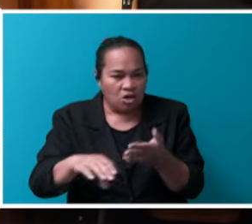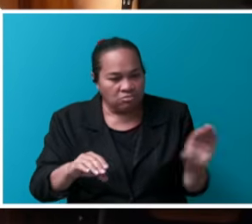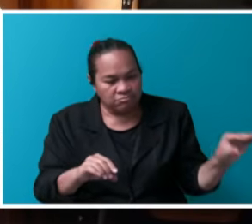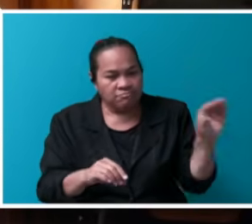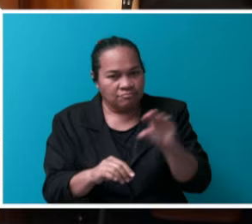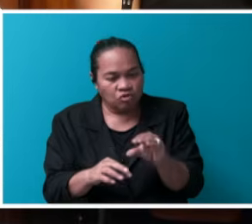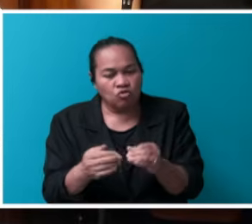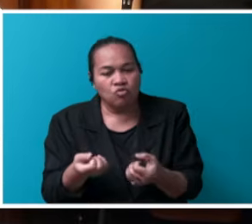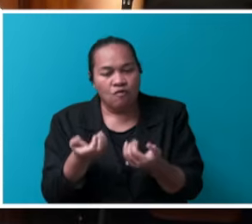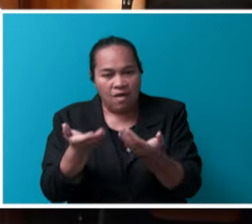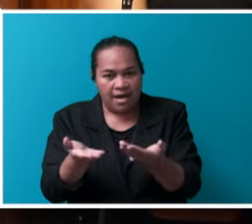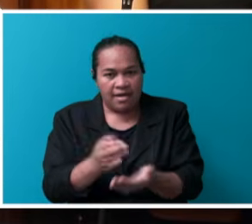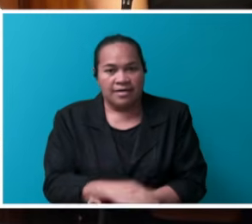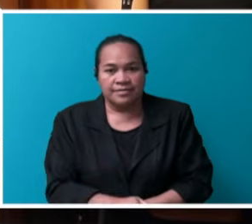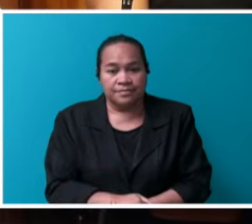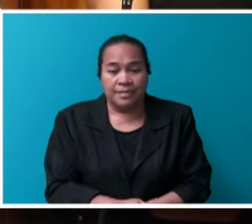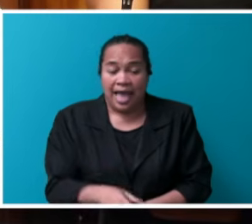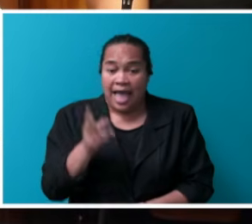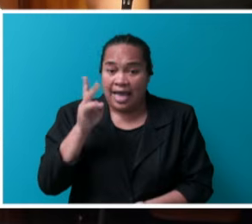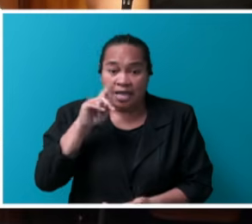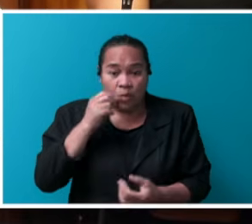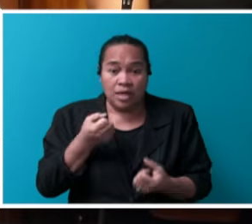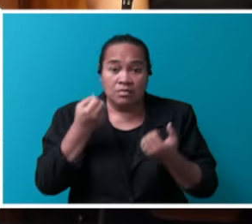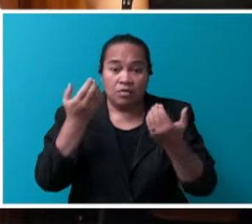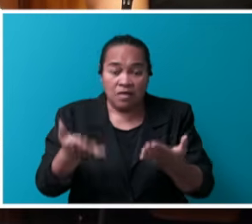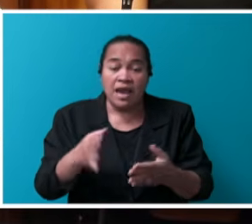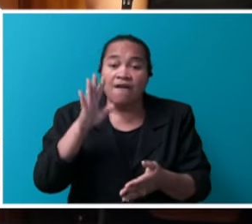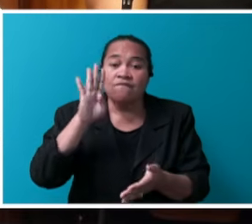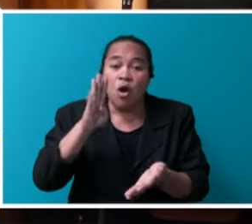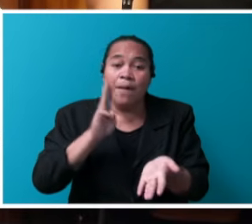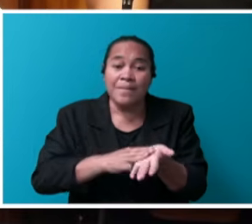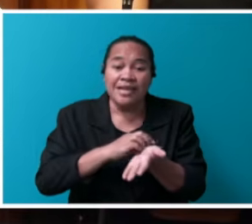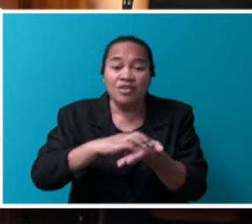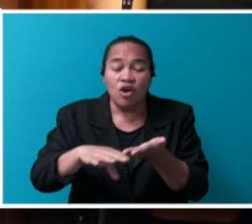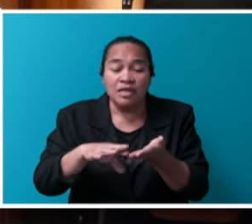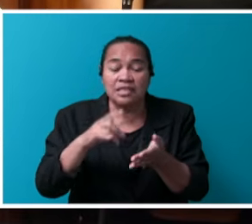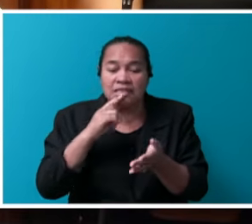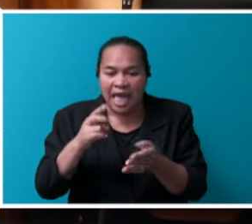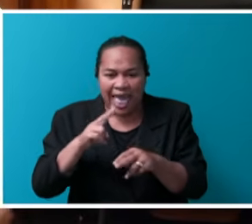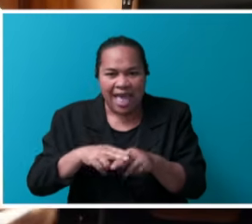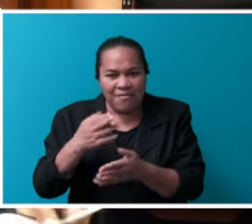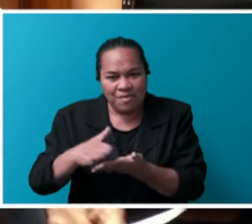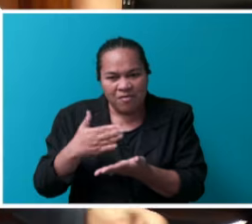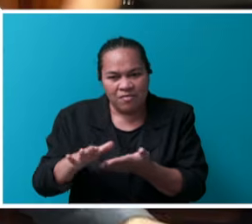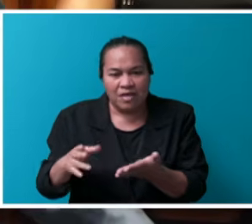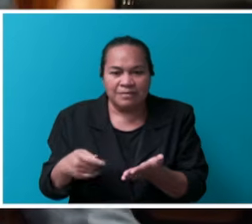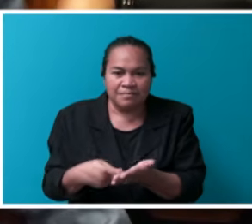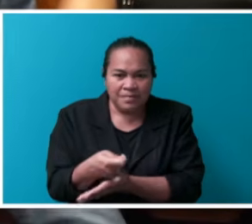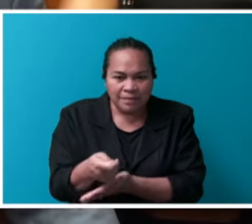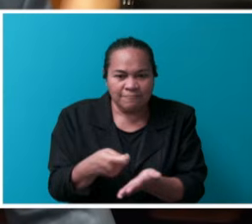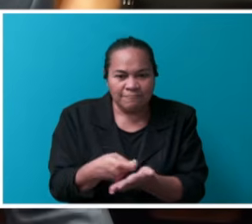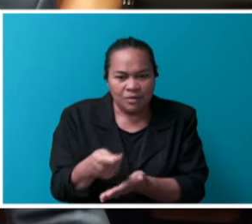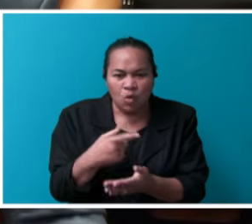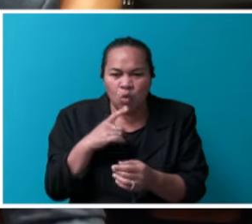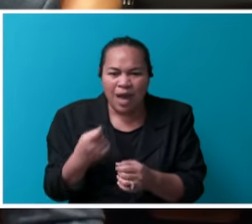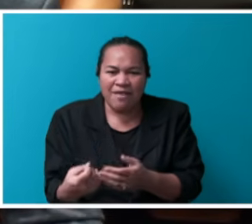Speaker. We are again providing $4 million to support the reinstated FNPF pension payment for those pensioners affected